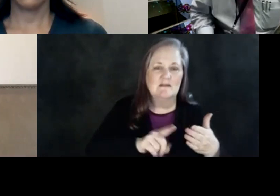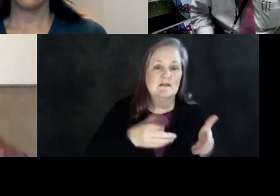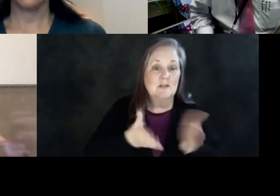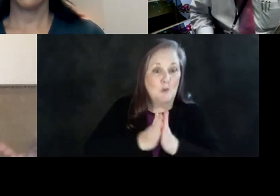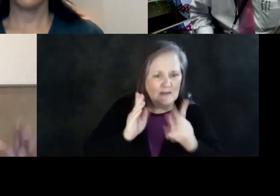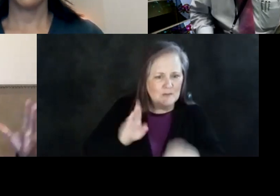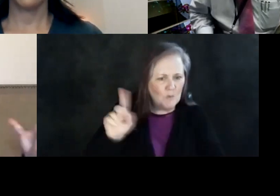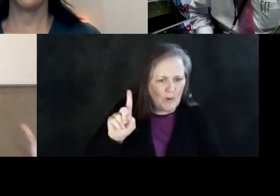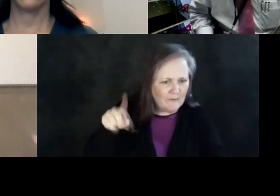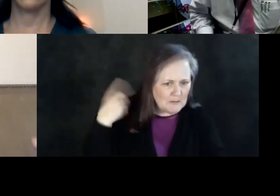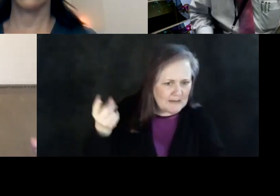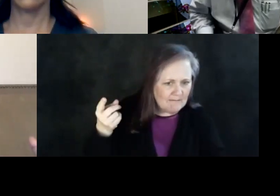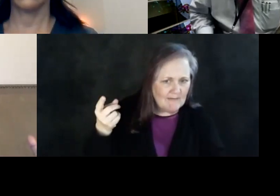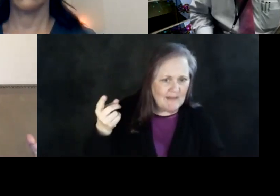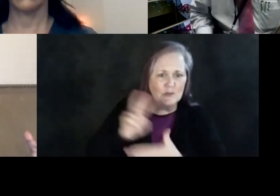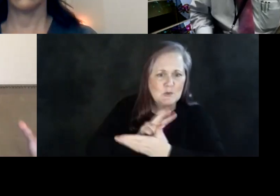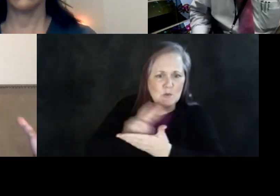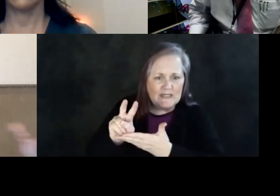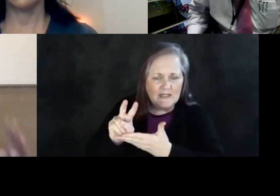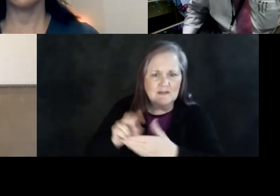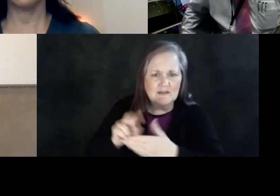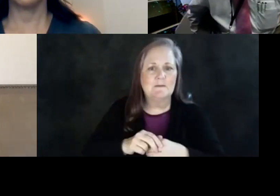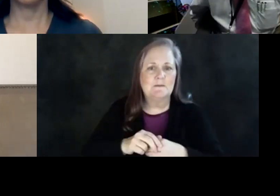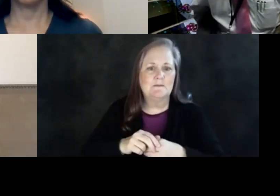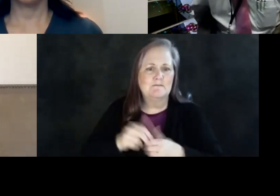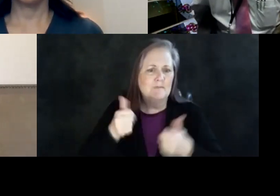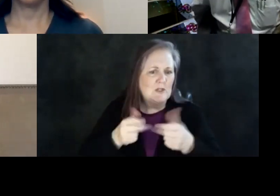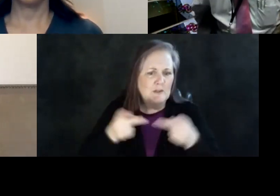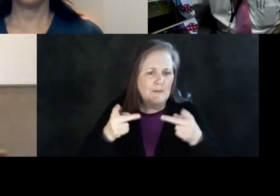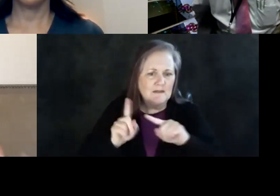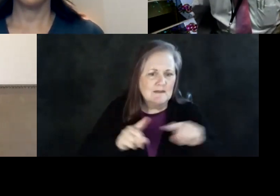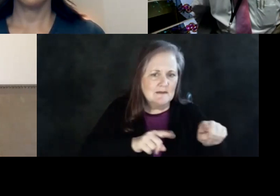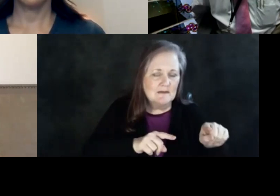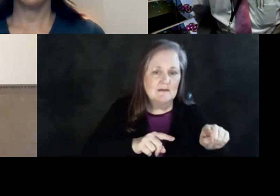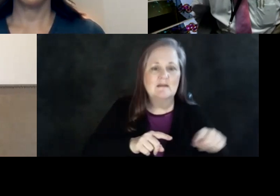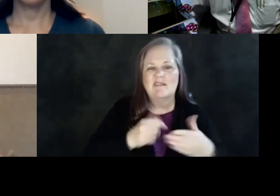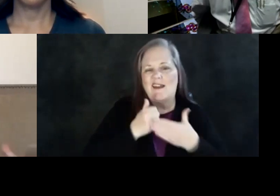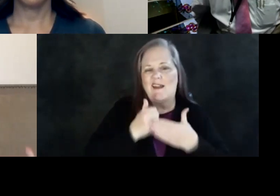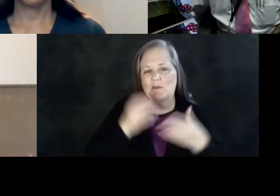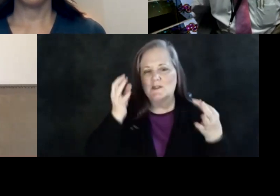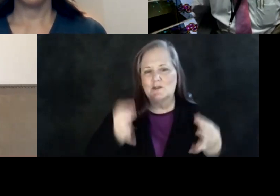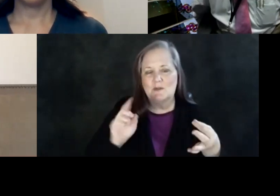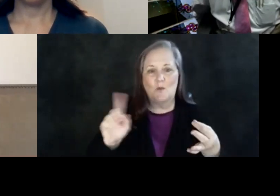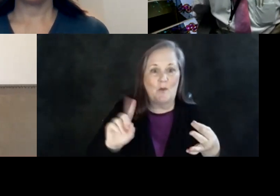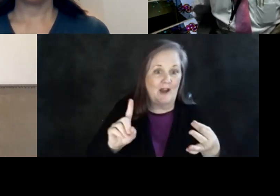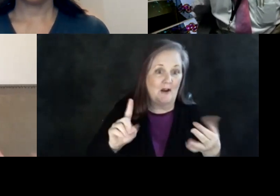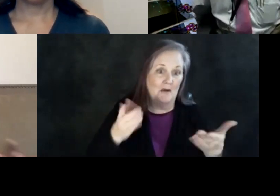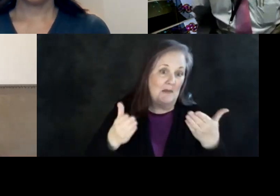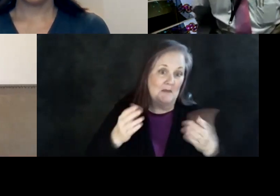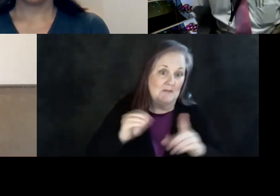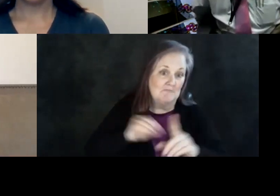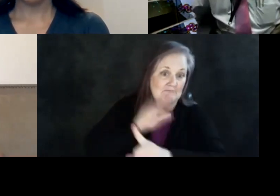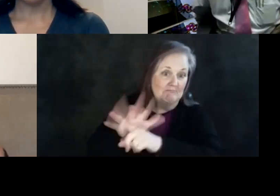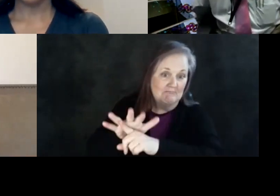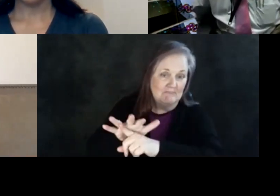you ask the person, where were you in the last 2 weeks? Which places did you go to? And that helps you in determining where they could have been exposed, and then